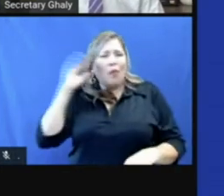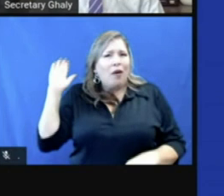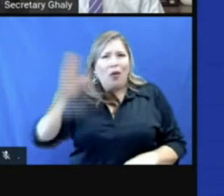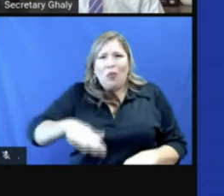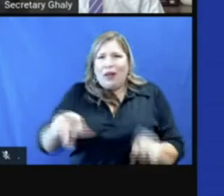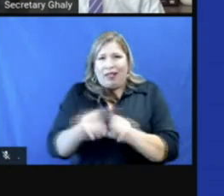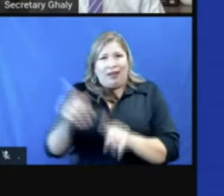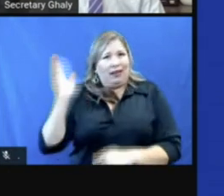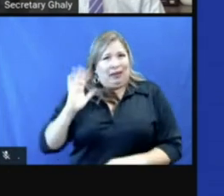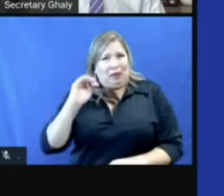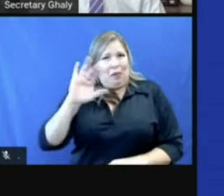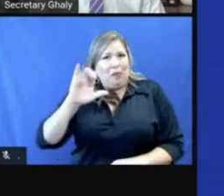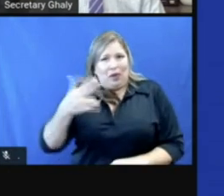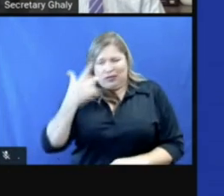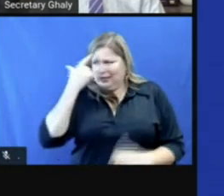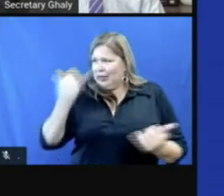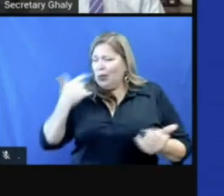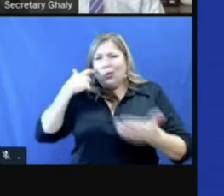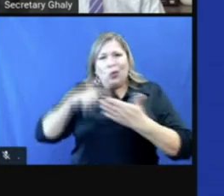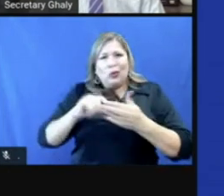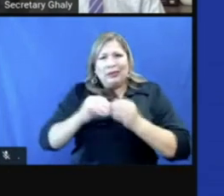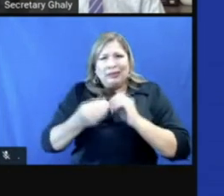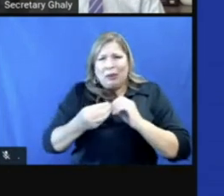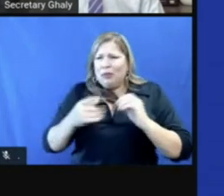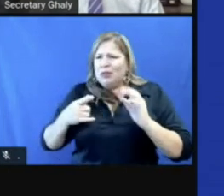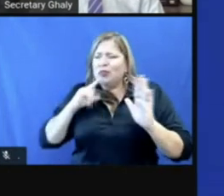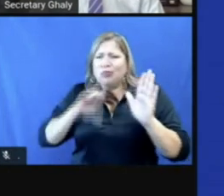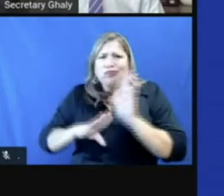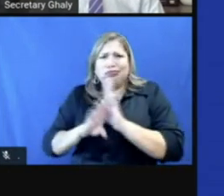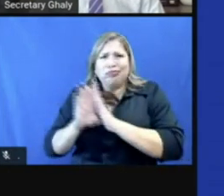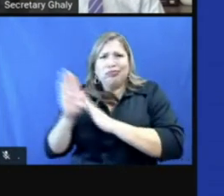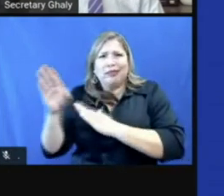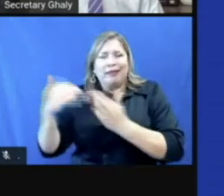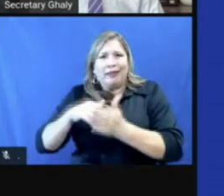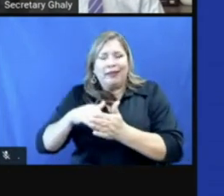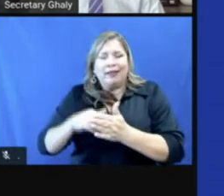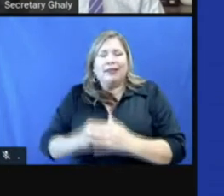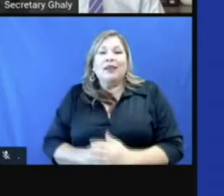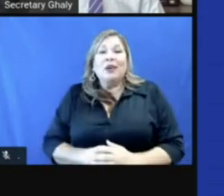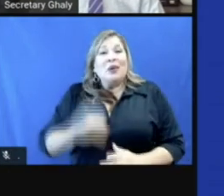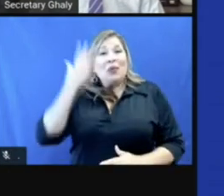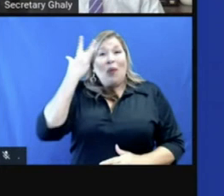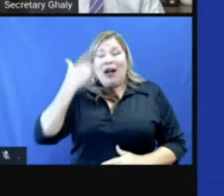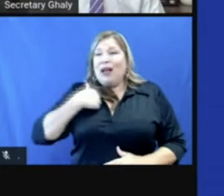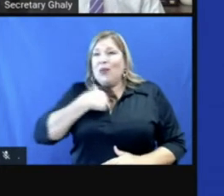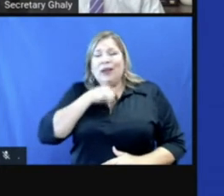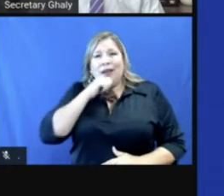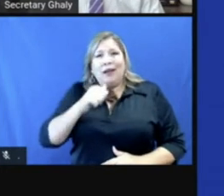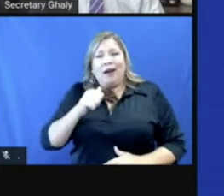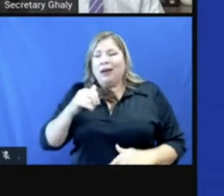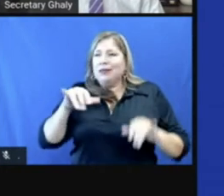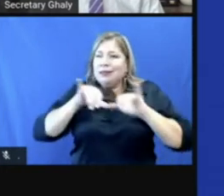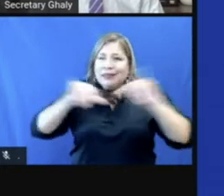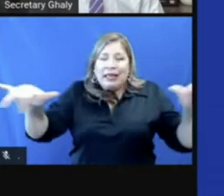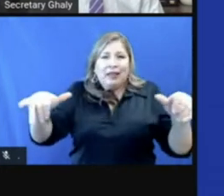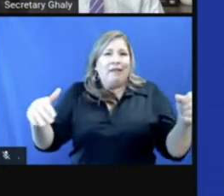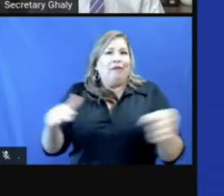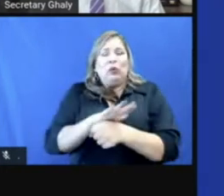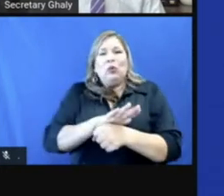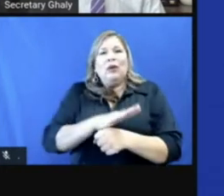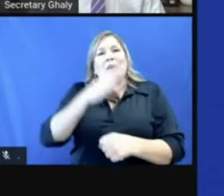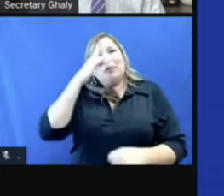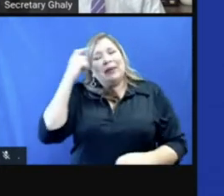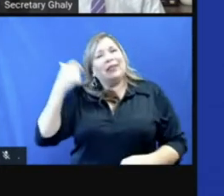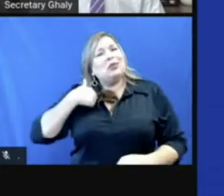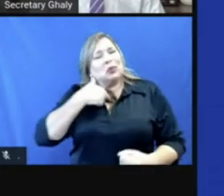concern around surges? Well, we've learned a lot, and we've been a state that has been guided by data, guided by